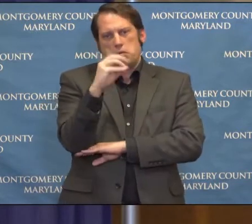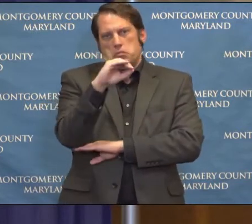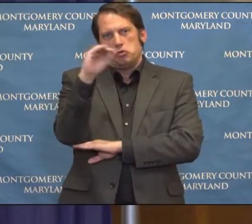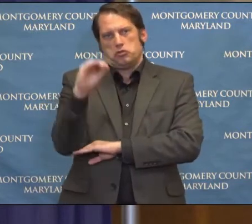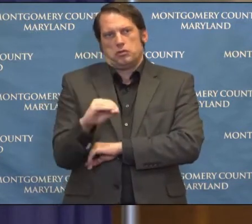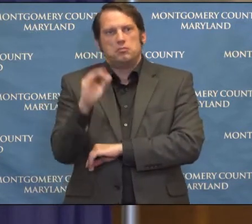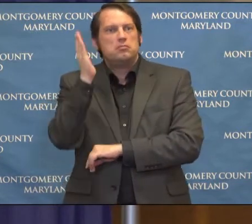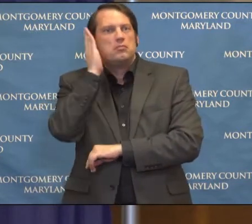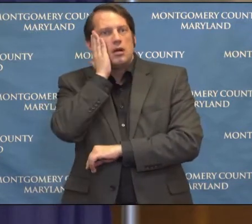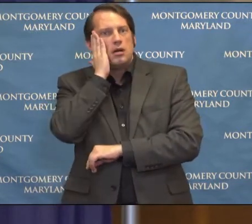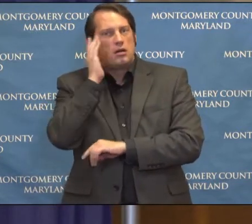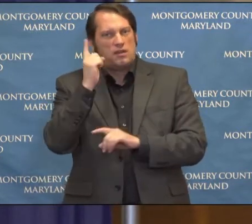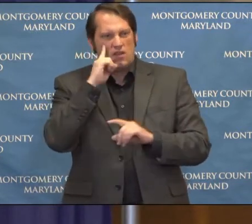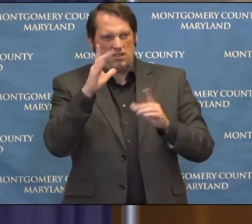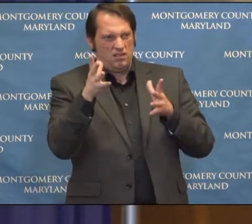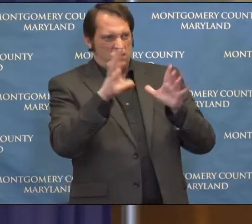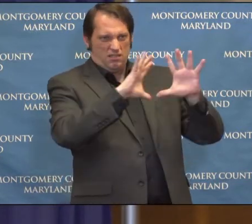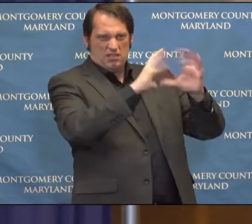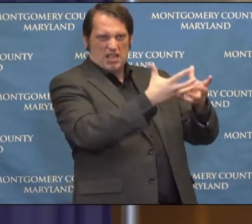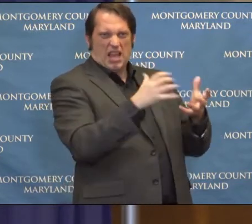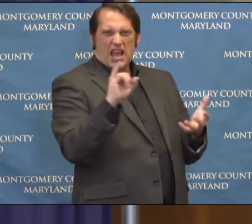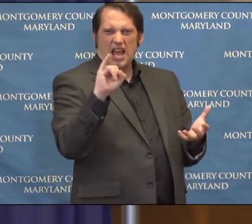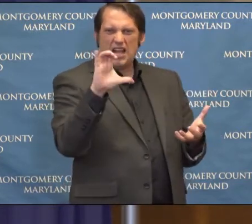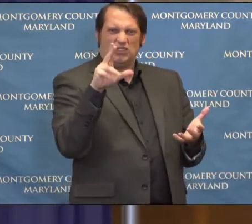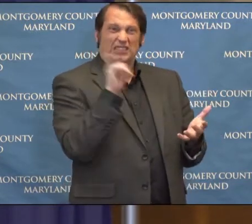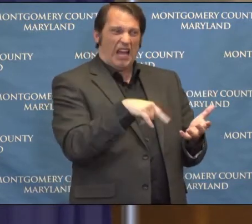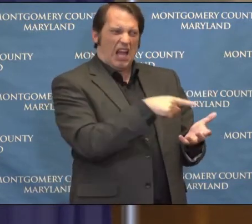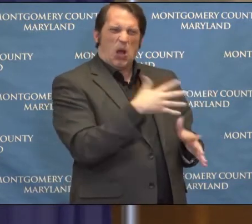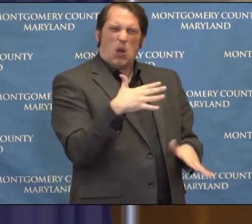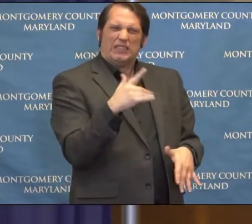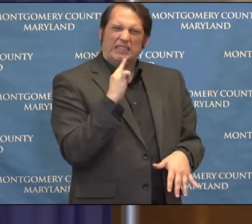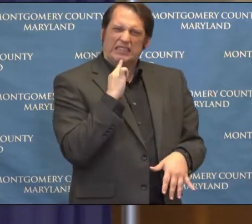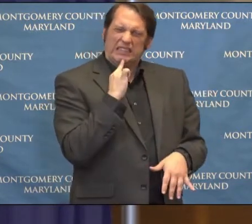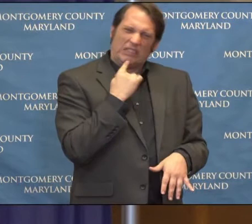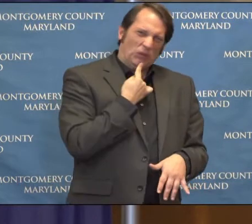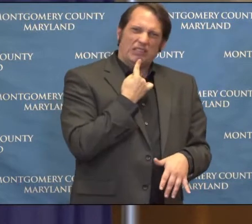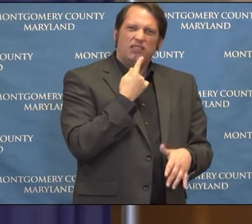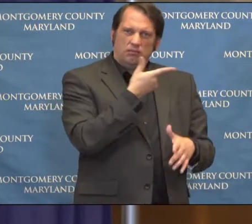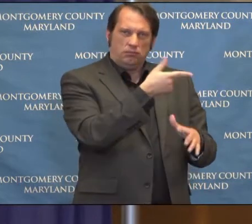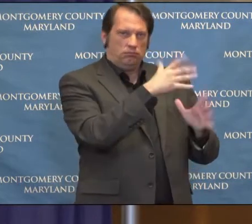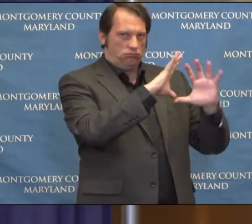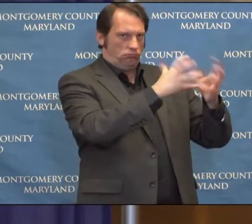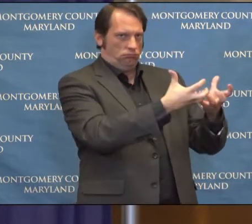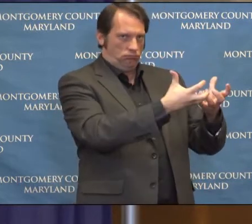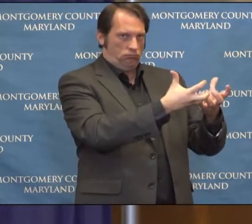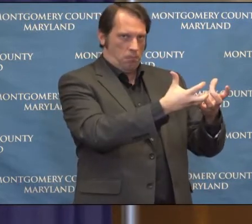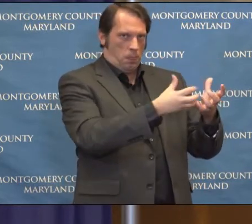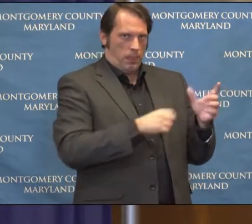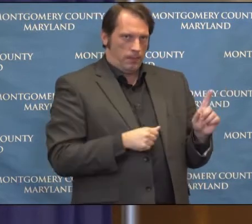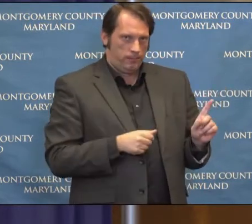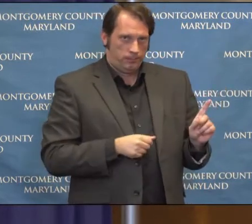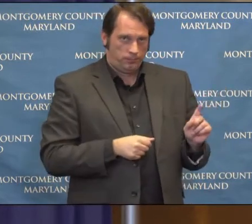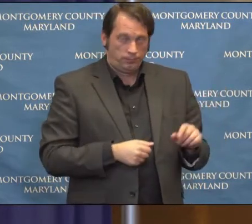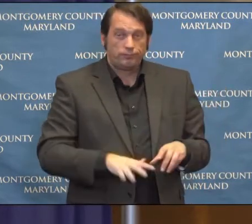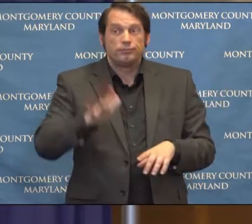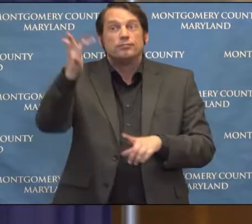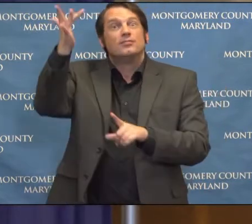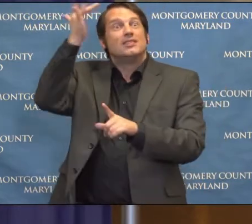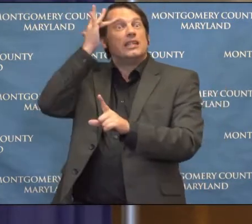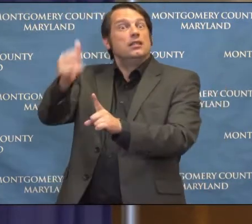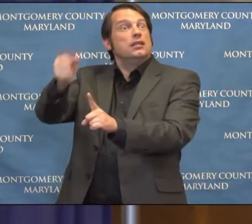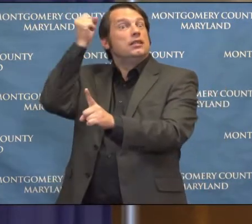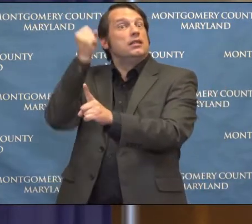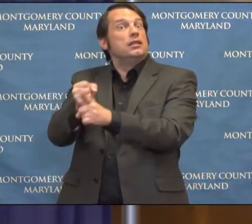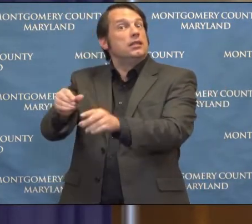intensive care and critical care services. The expectation in a pandemic is that you should have approximately 25% of your